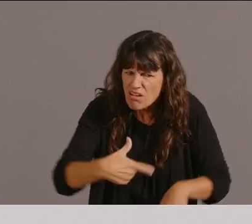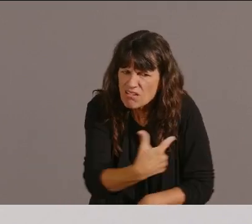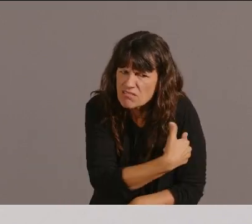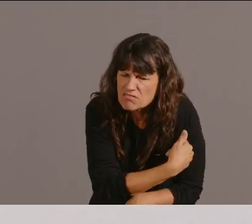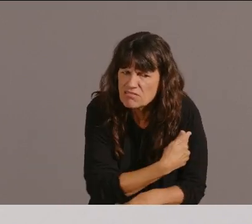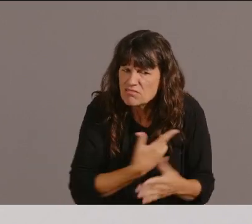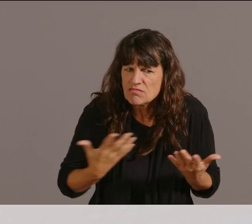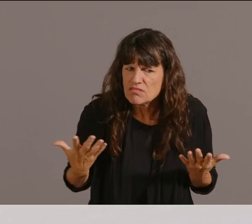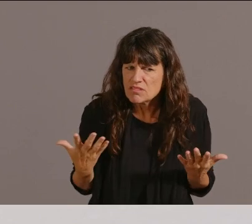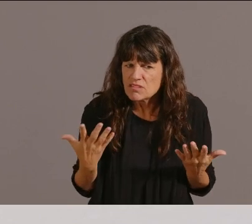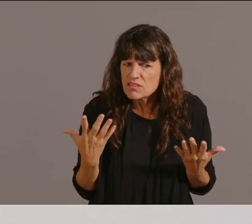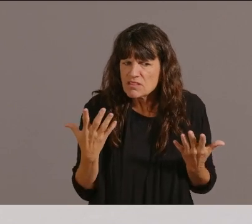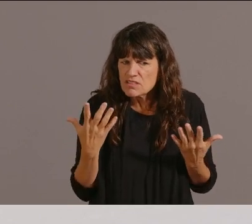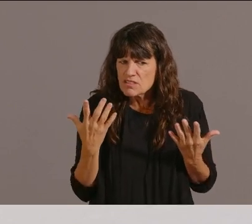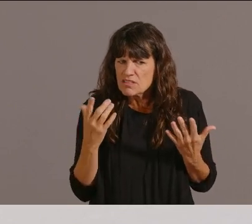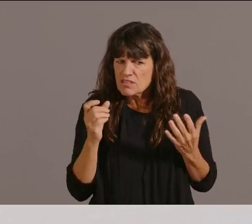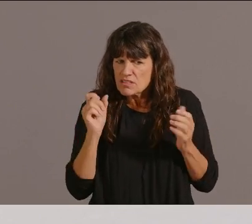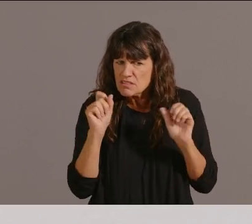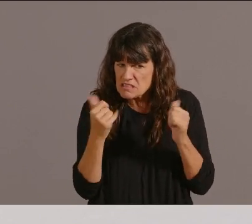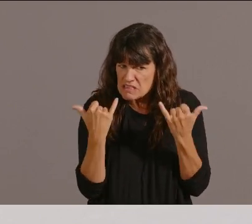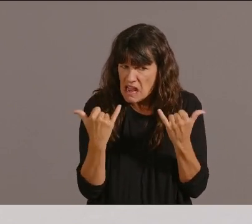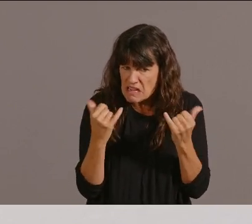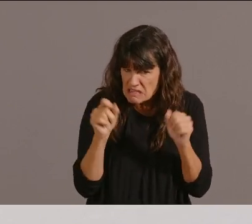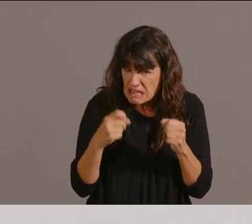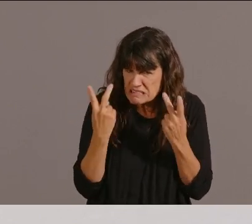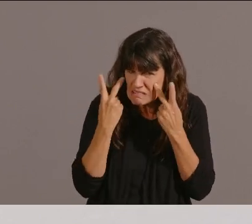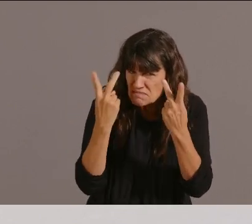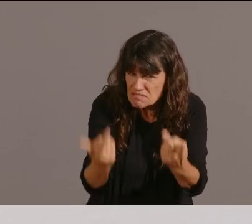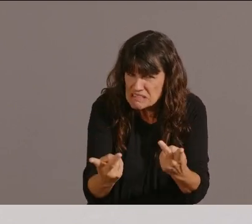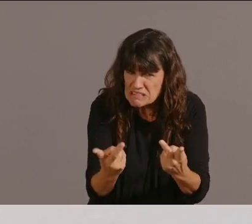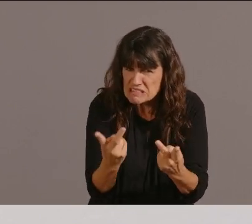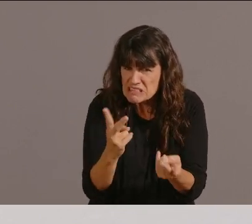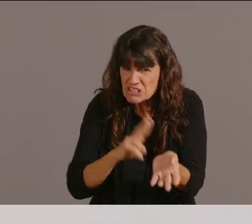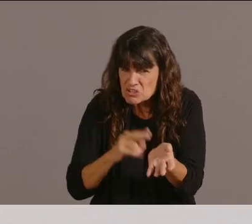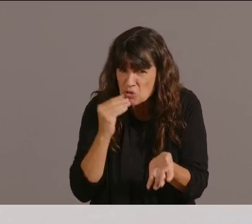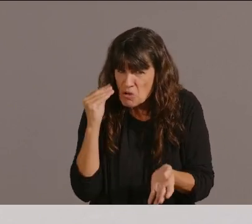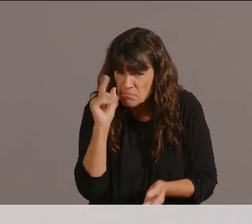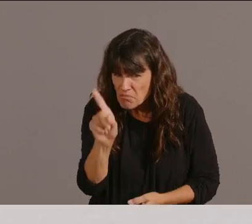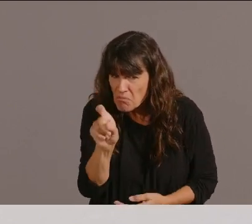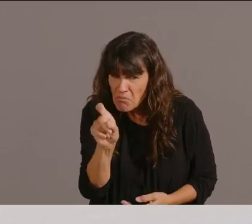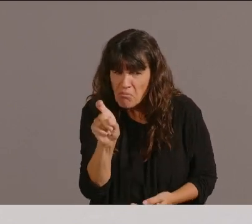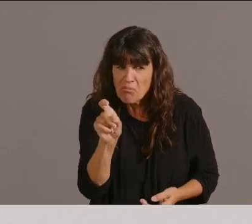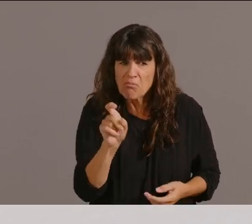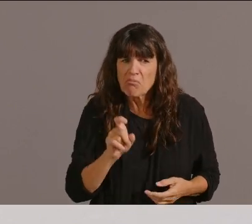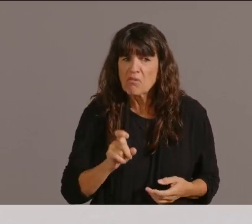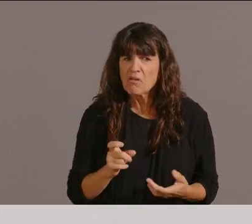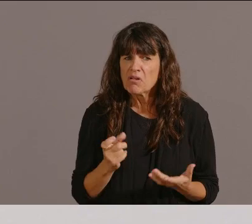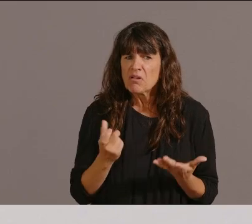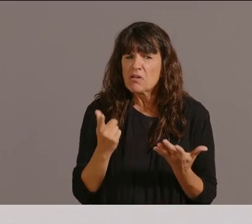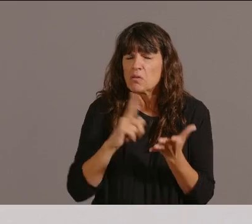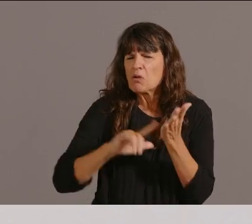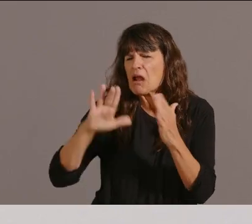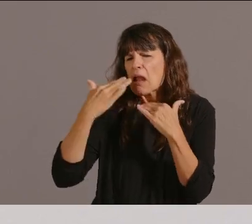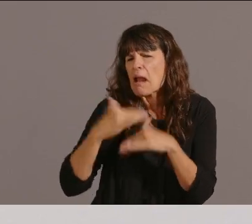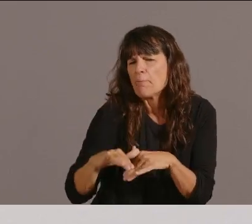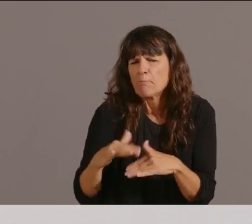you can allow visitation at all times for all residents with certain exceptions, like a certain number of unvaccinated